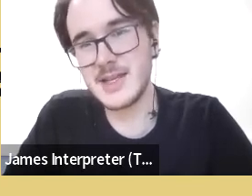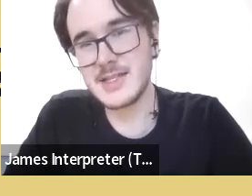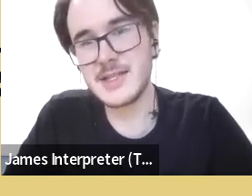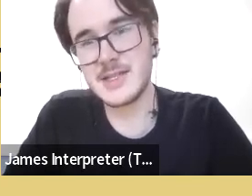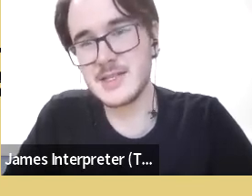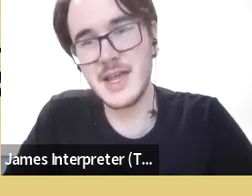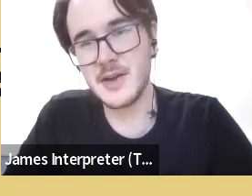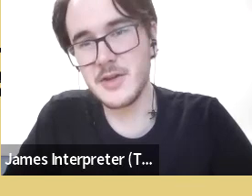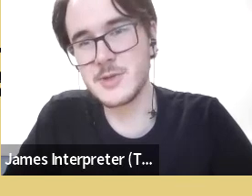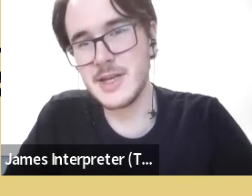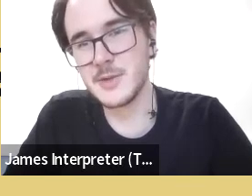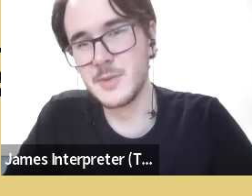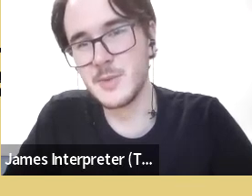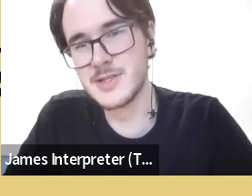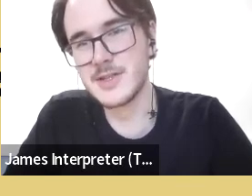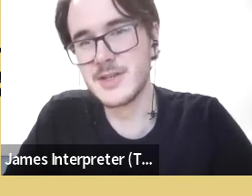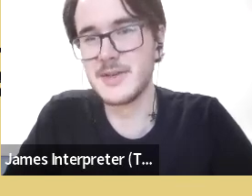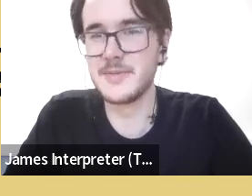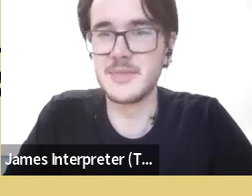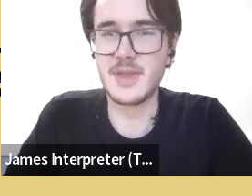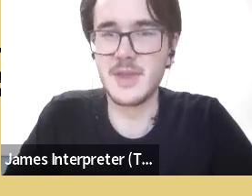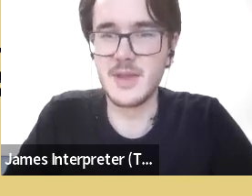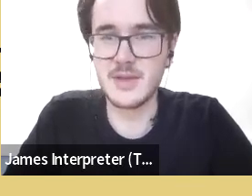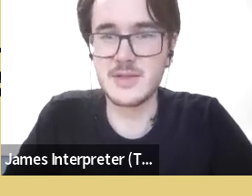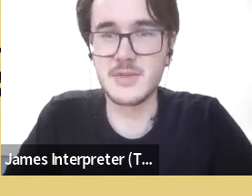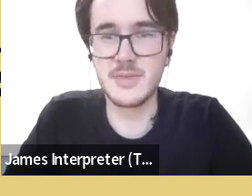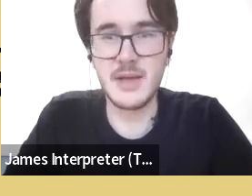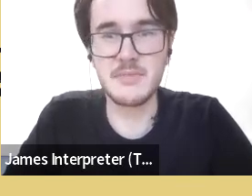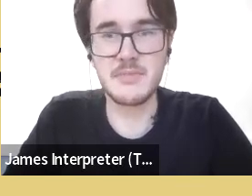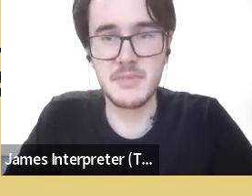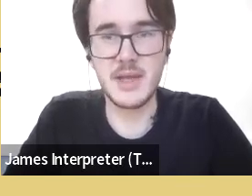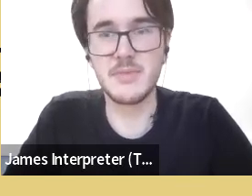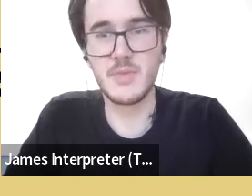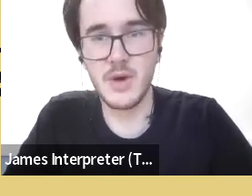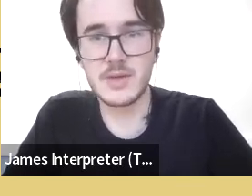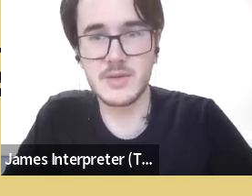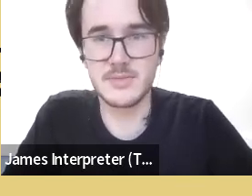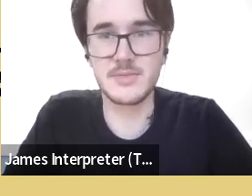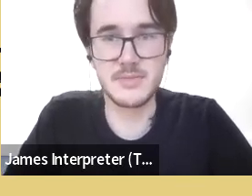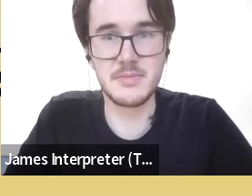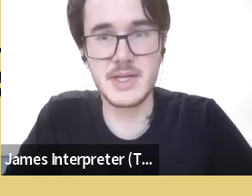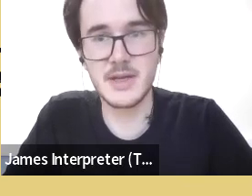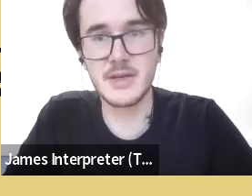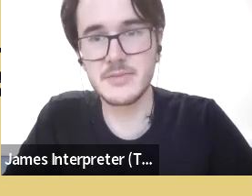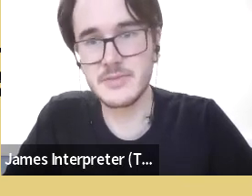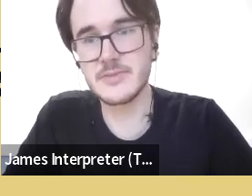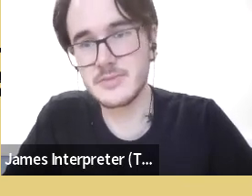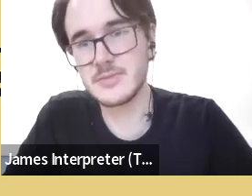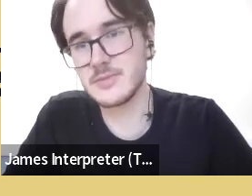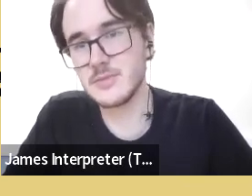that. Is taken out, those little words. So name, me, what?